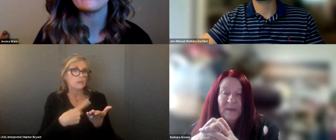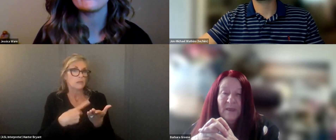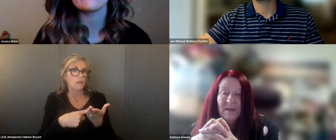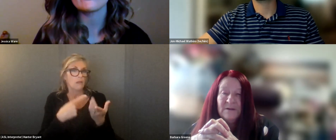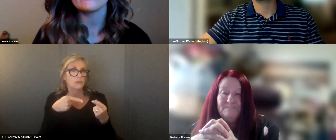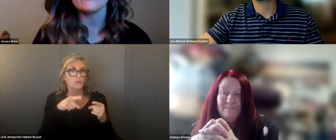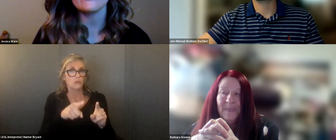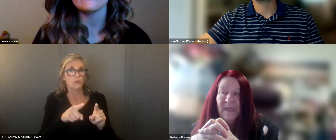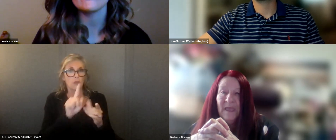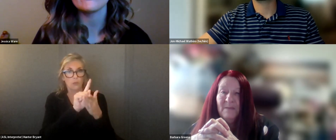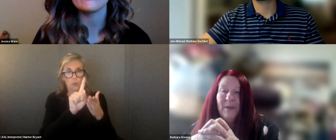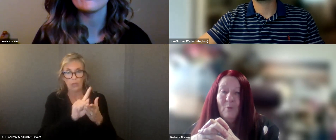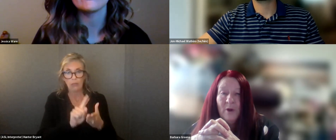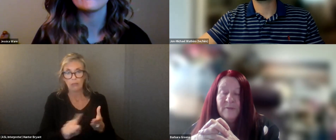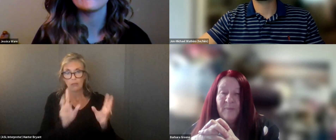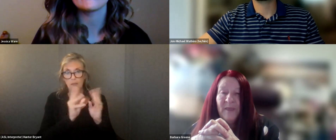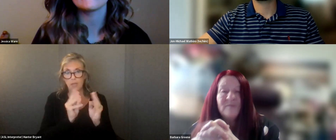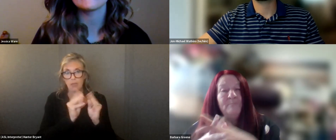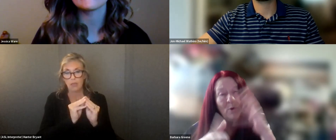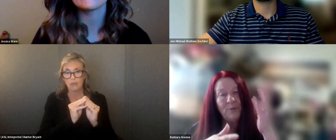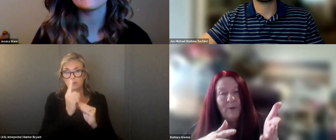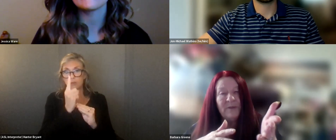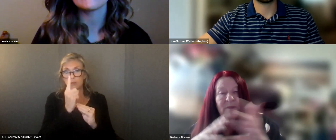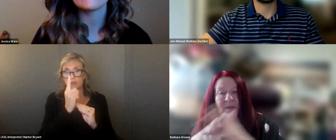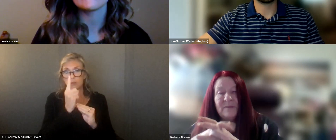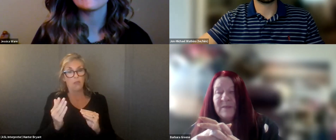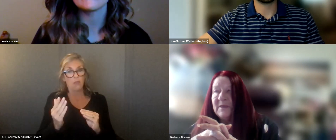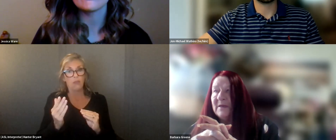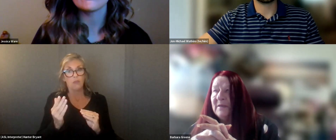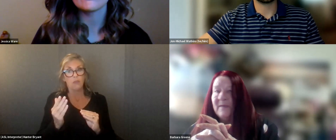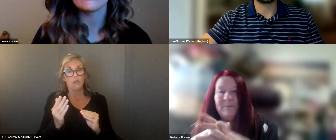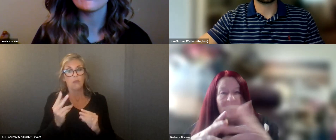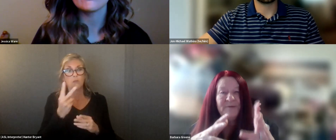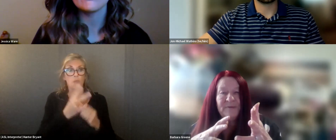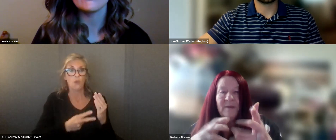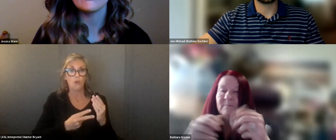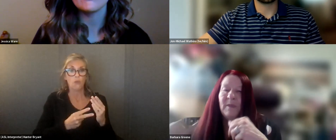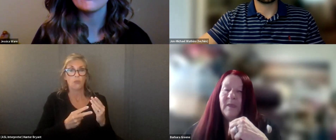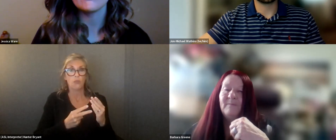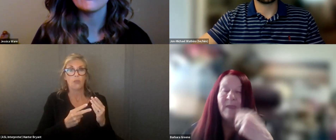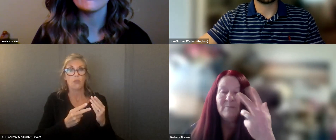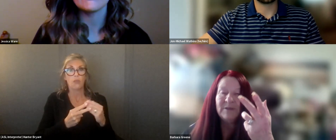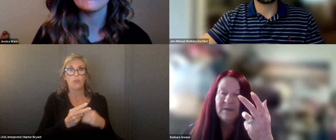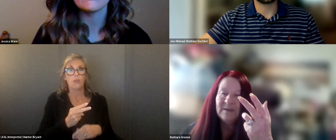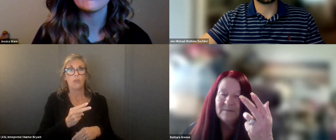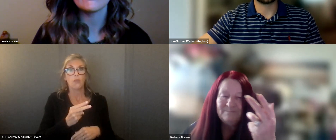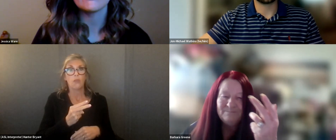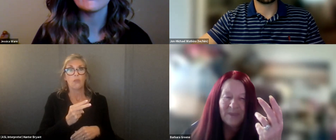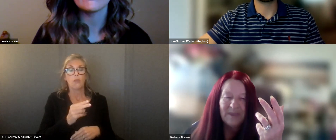meetings. But one of the things, both in the FES